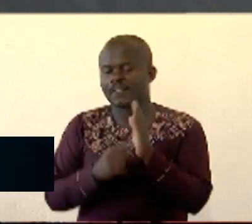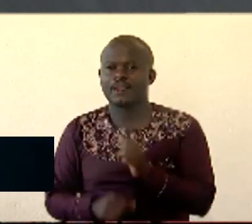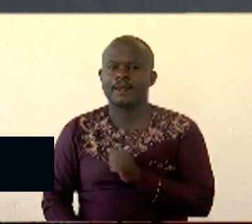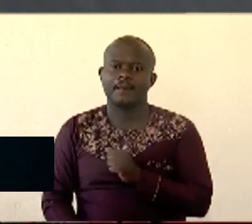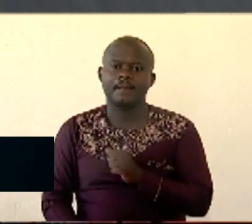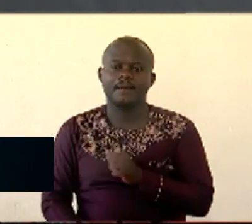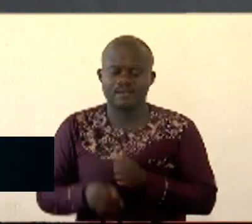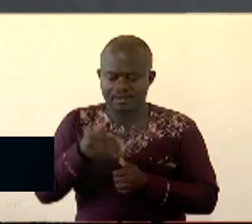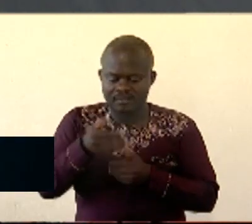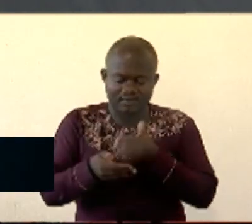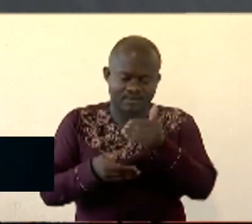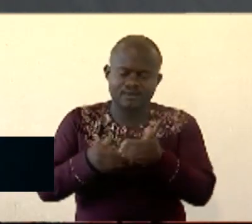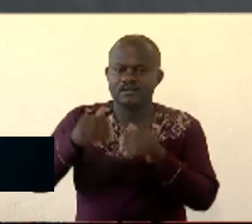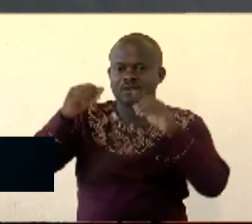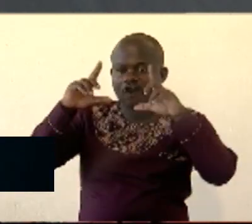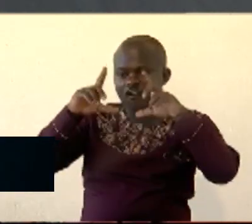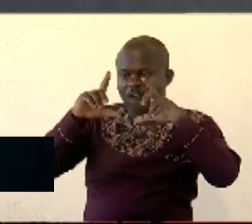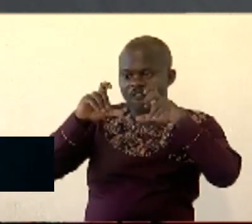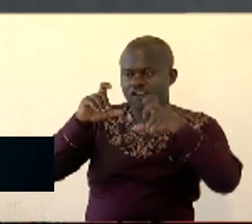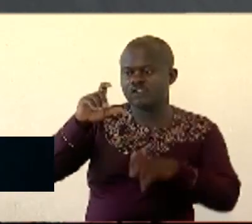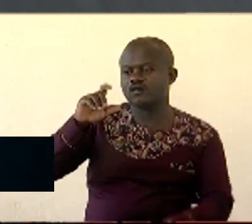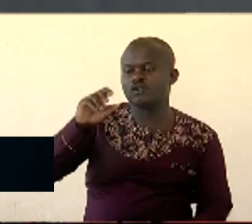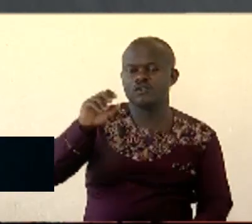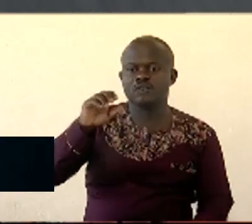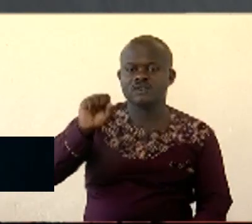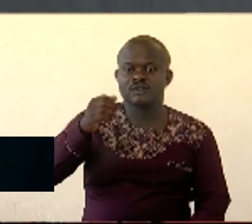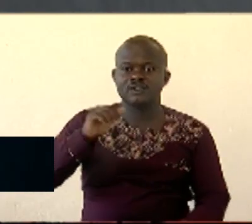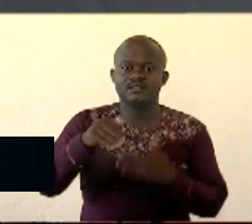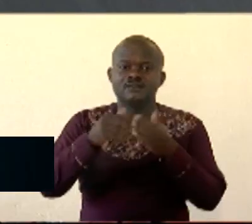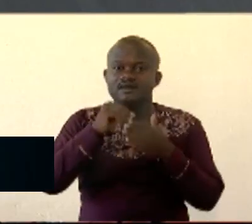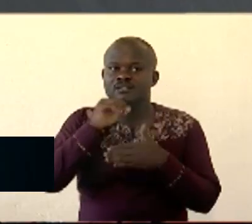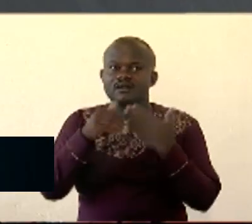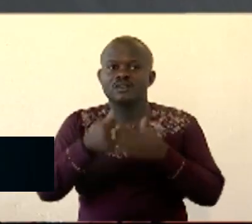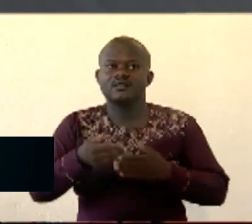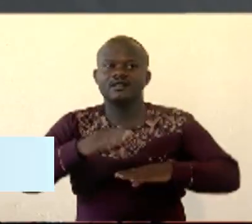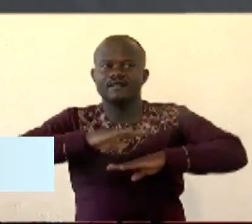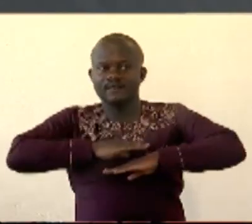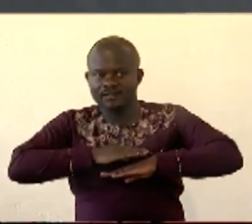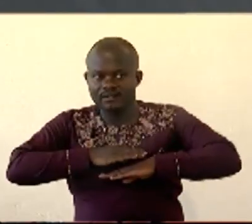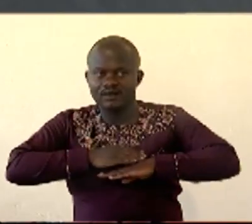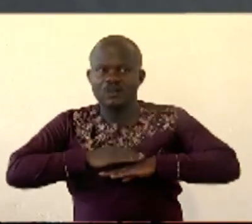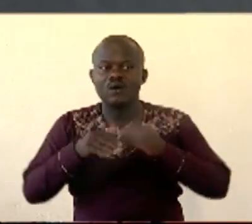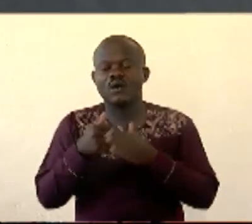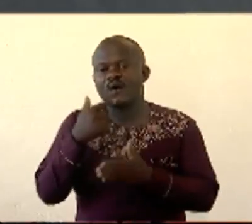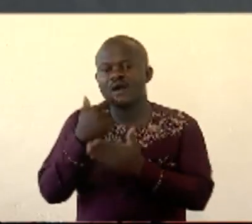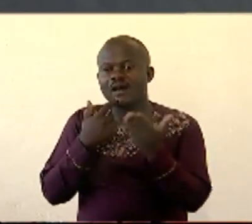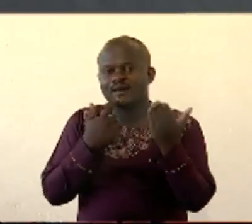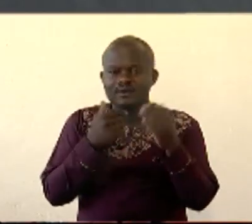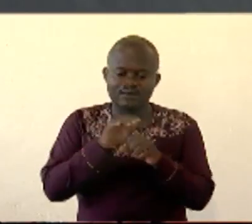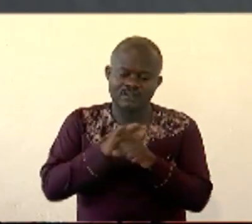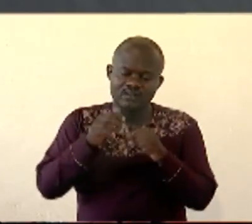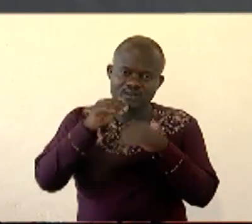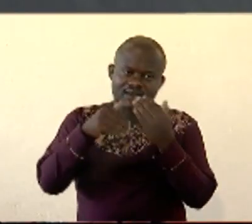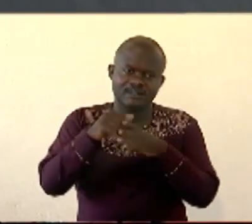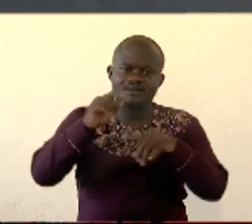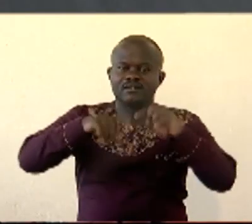So the process of photosynthesis does not always take place efficiently or effectively when these variables